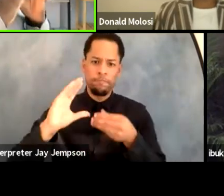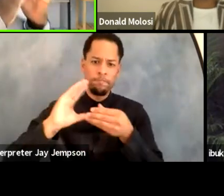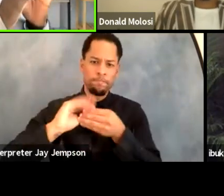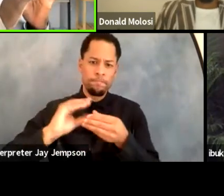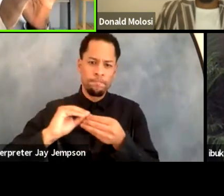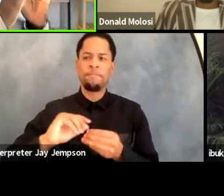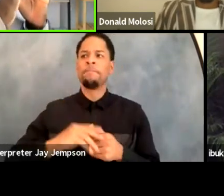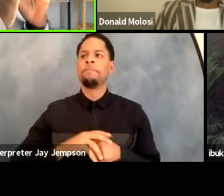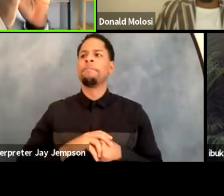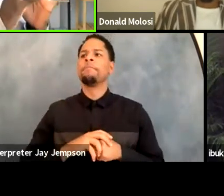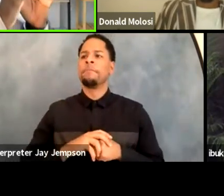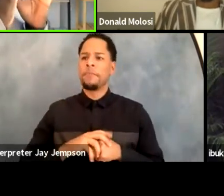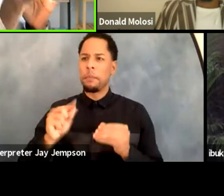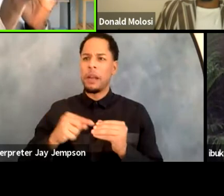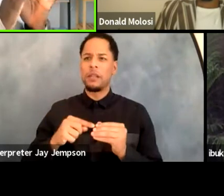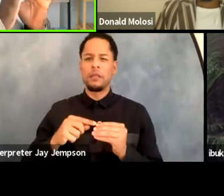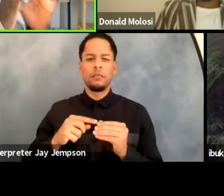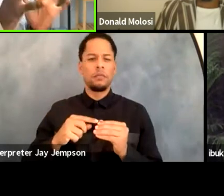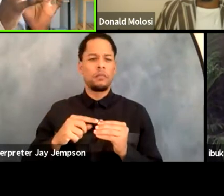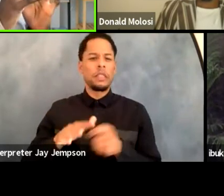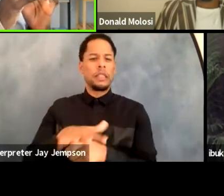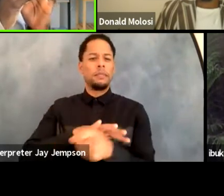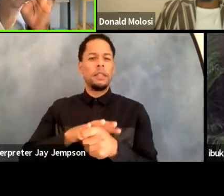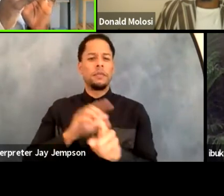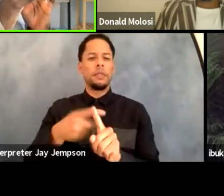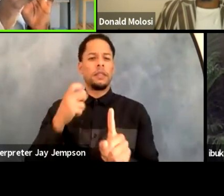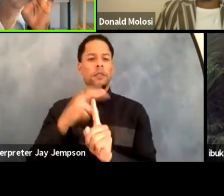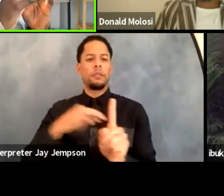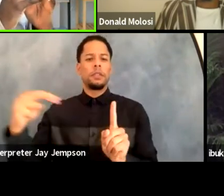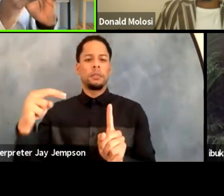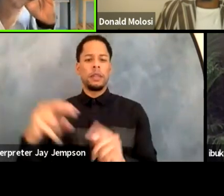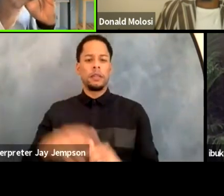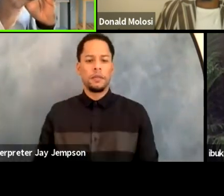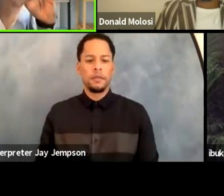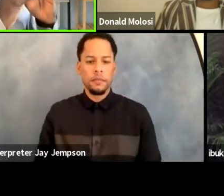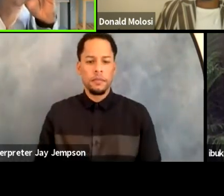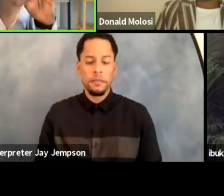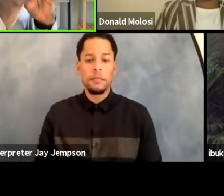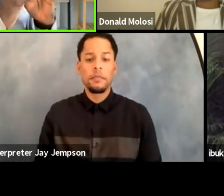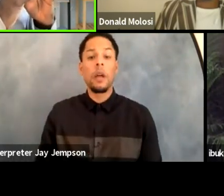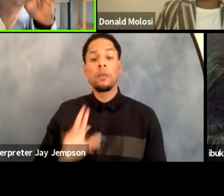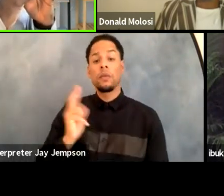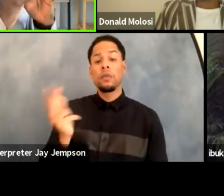You've kind of touched on really key things here, the three of you, the need for us